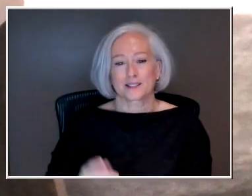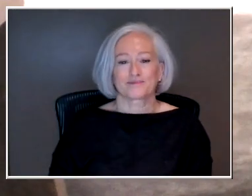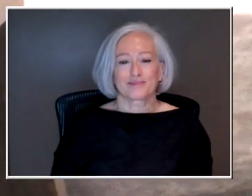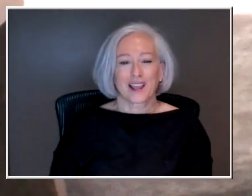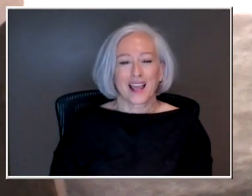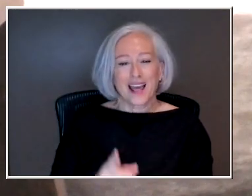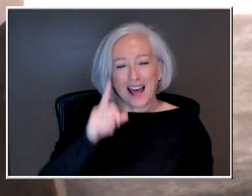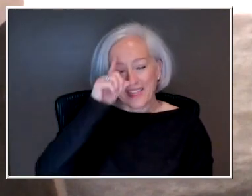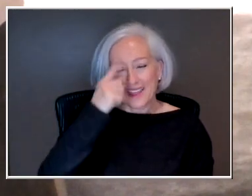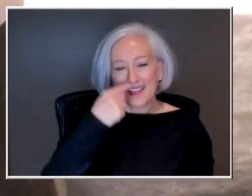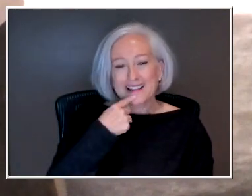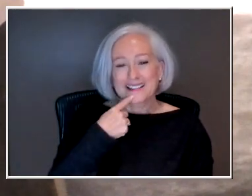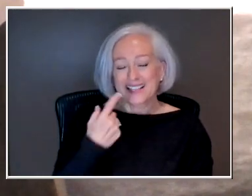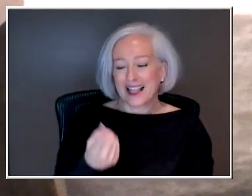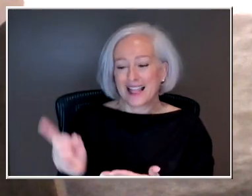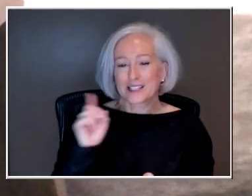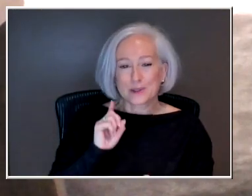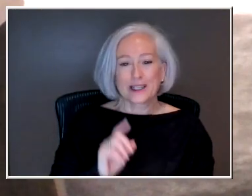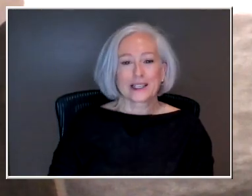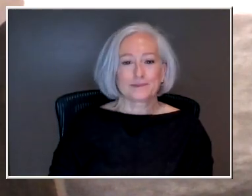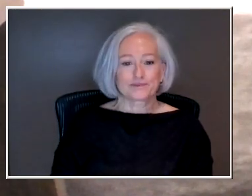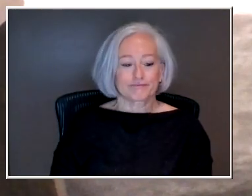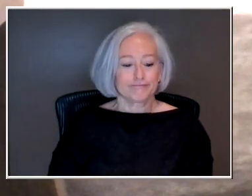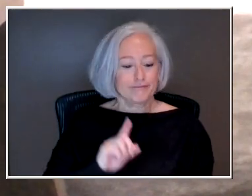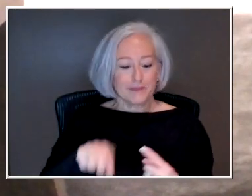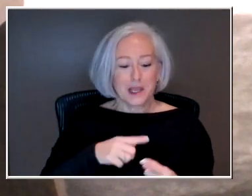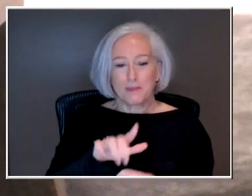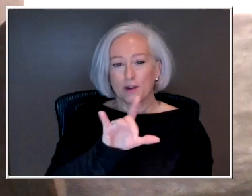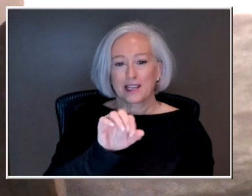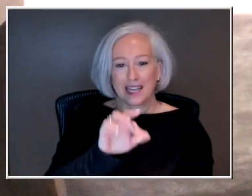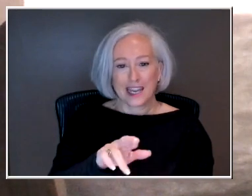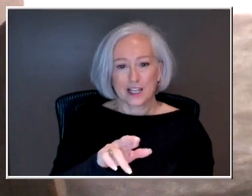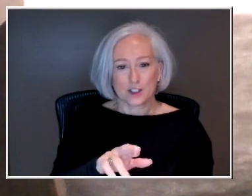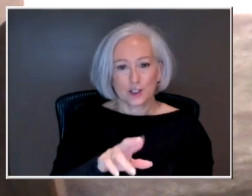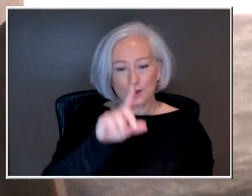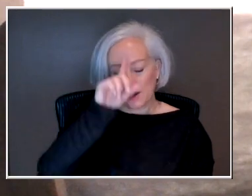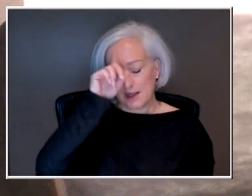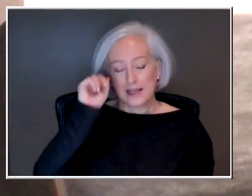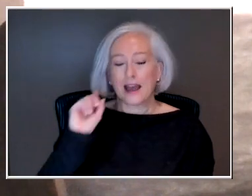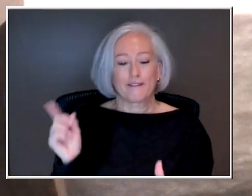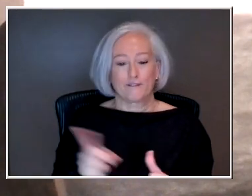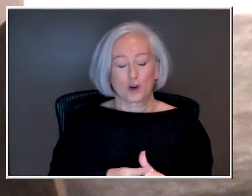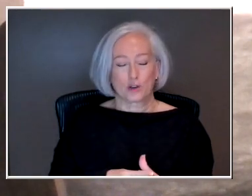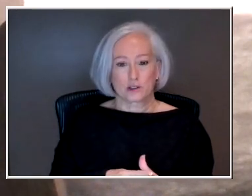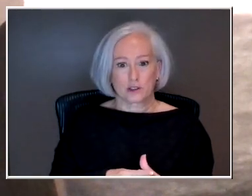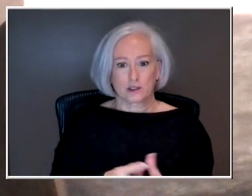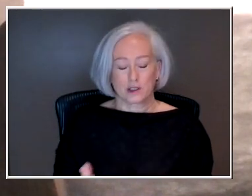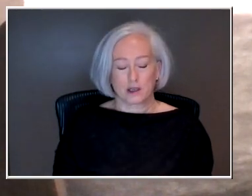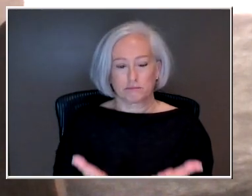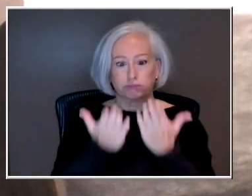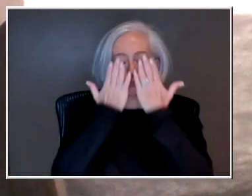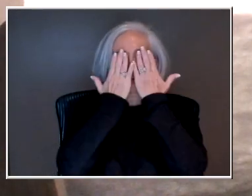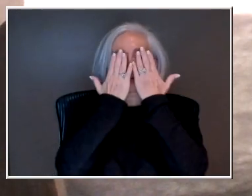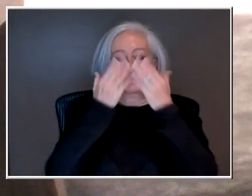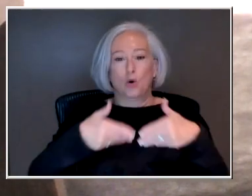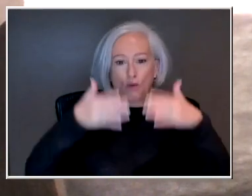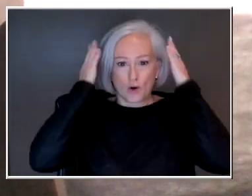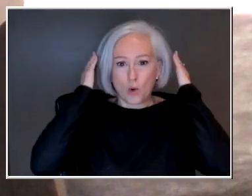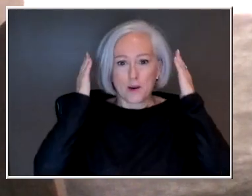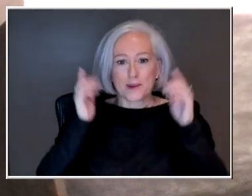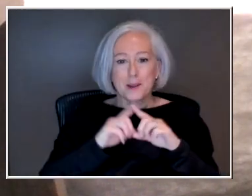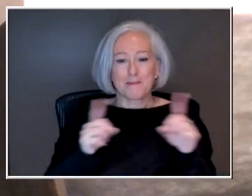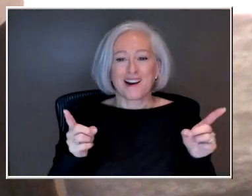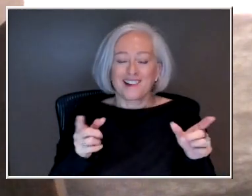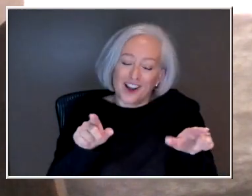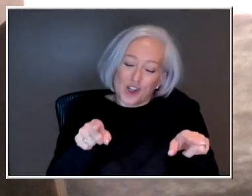said this last week about the cancer journey. It's all very daunting up front, but I think everybody can surprise themselves